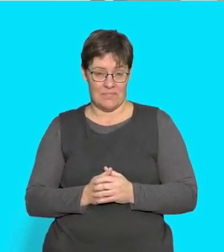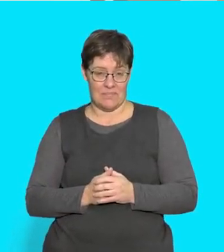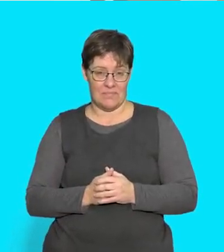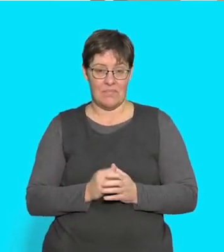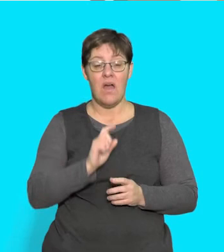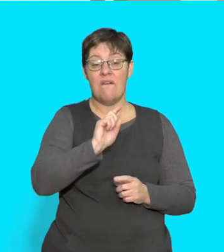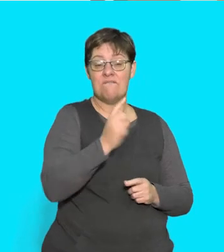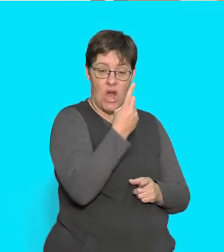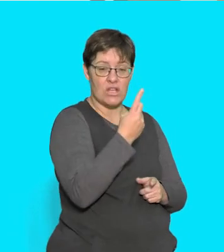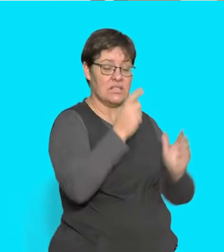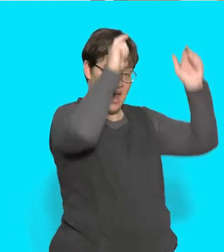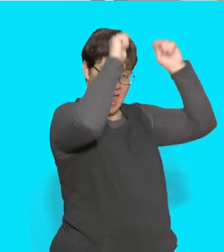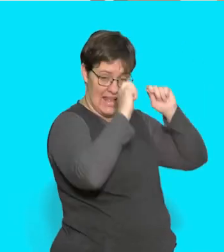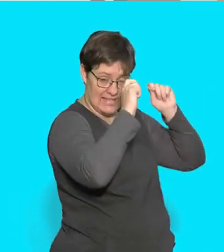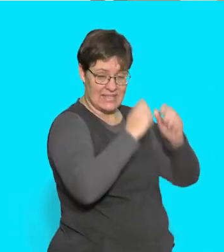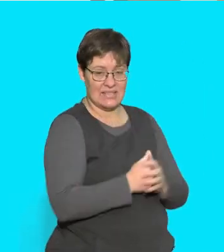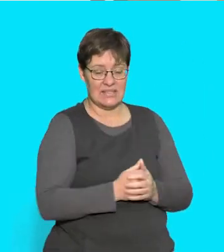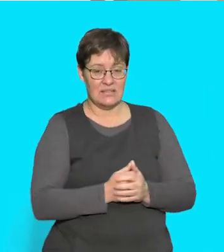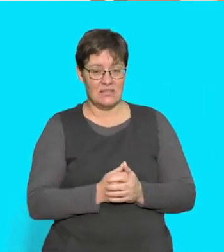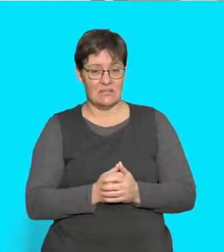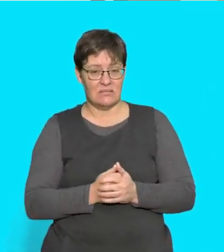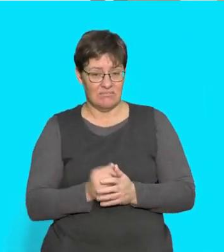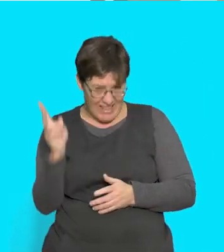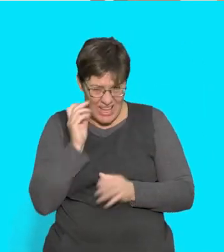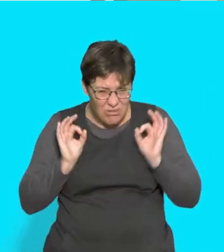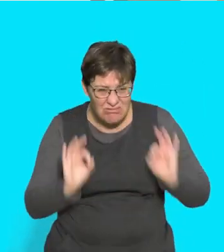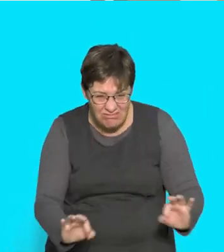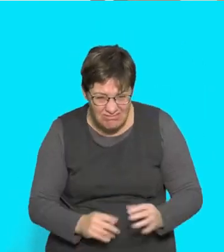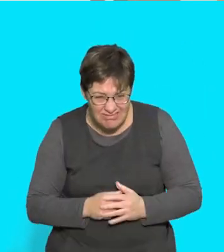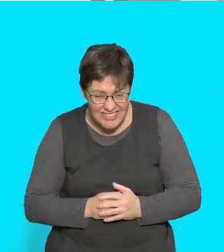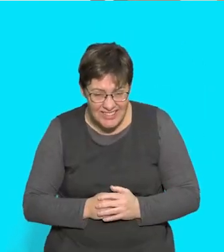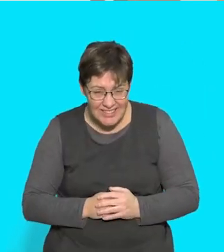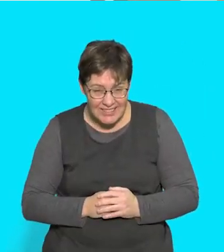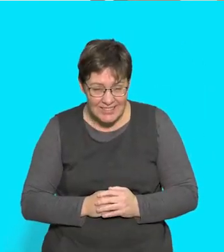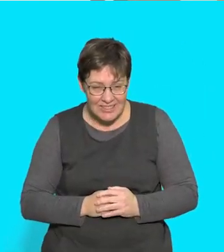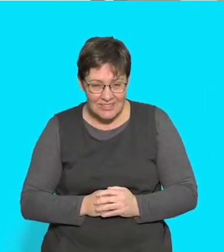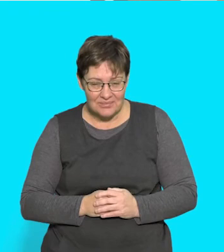First we put on our hats. Does that sound right to you?